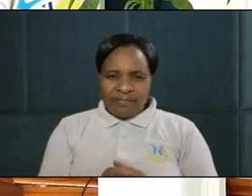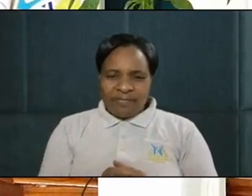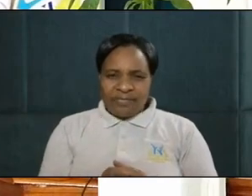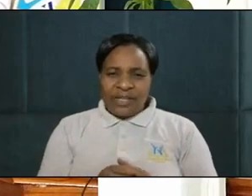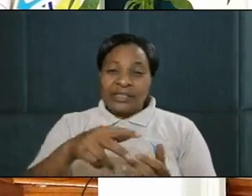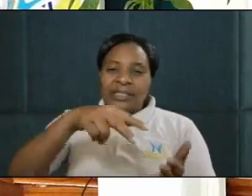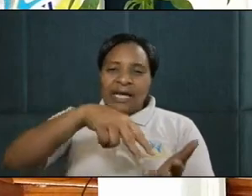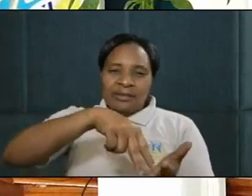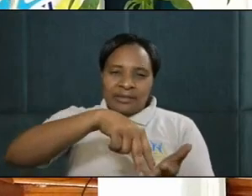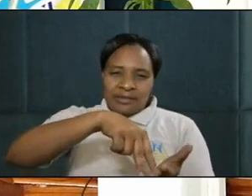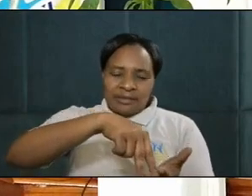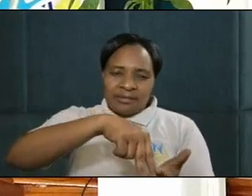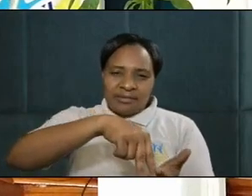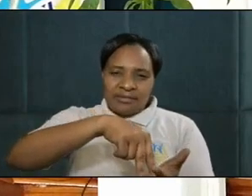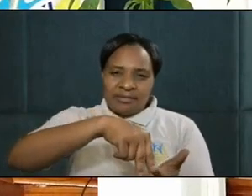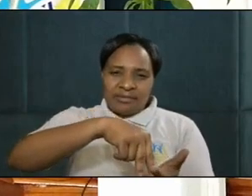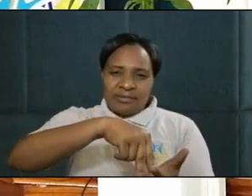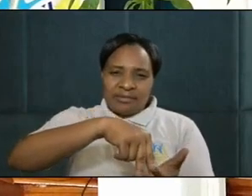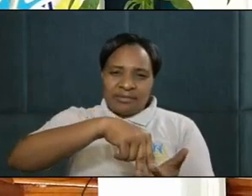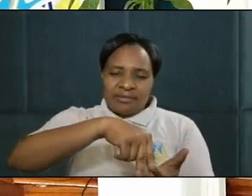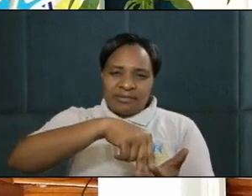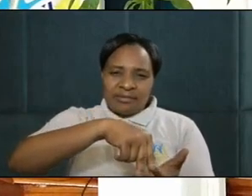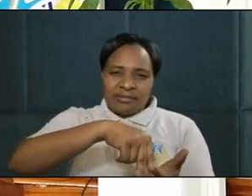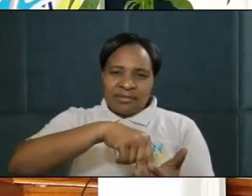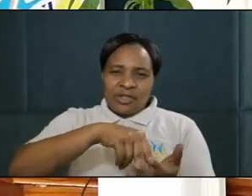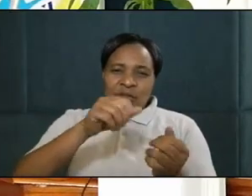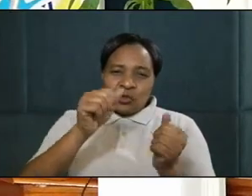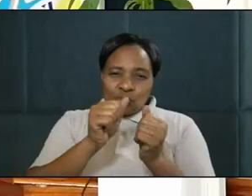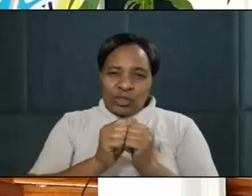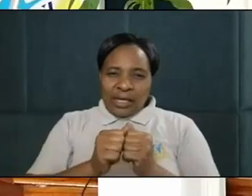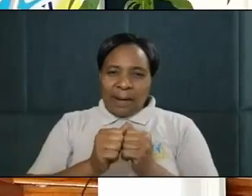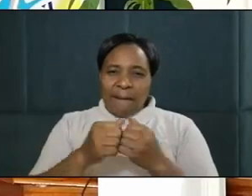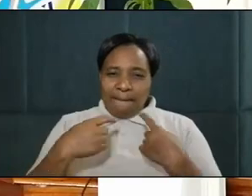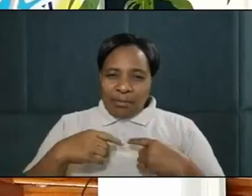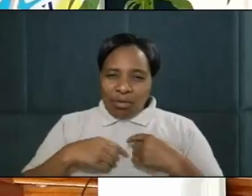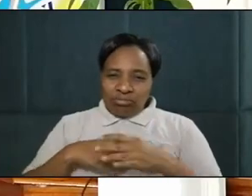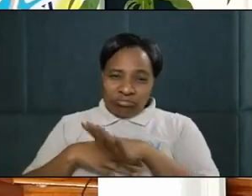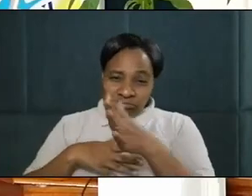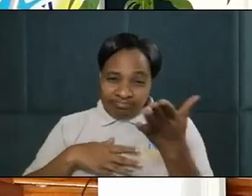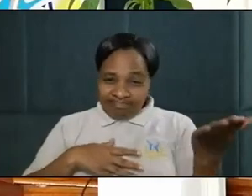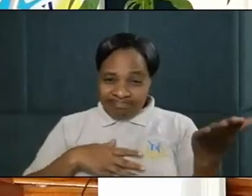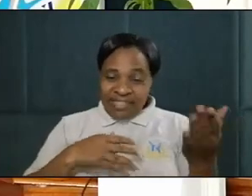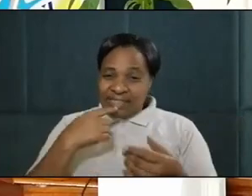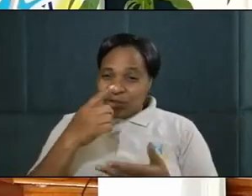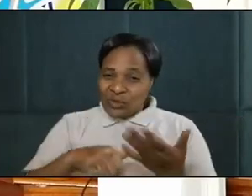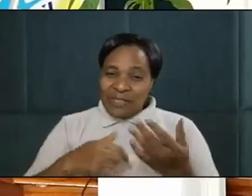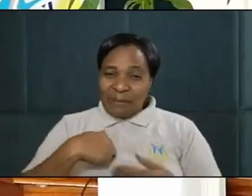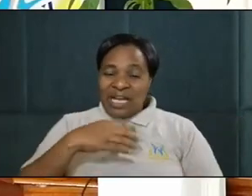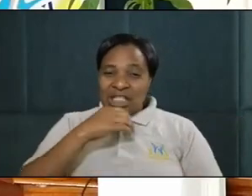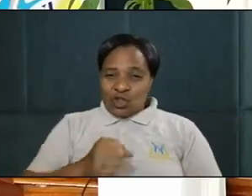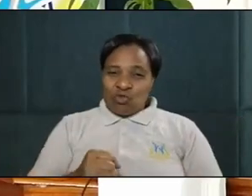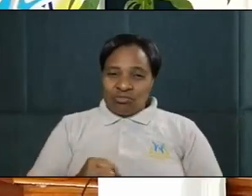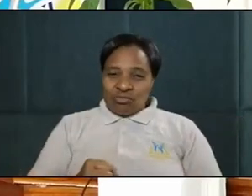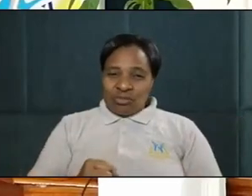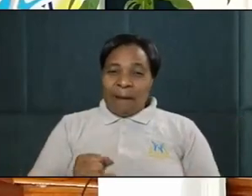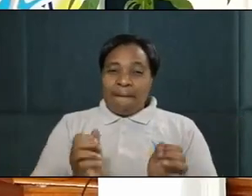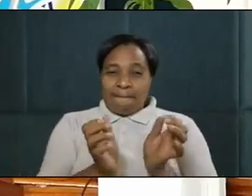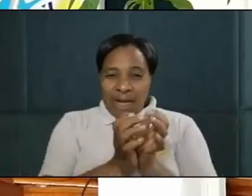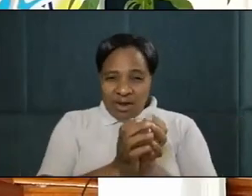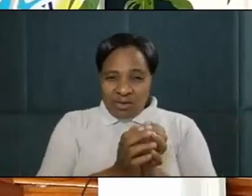He stands up and silences the crowd and says, I am a Jew born in